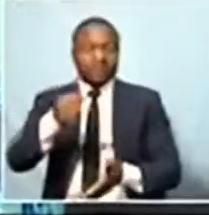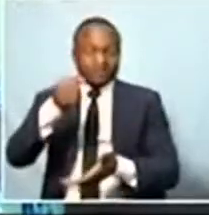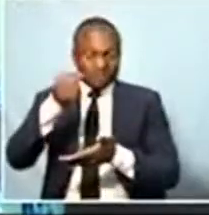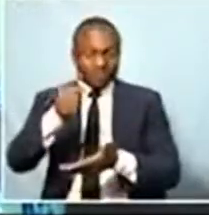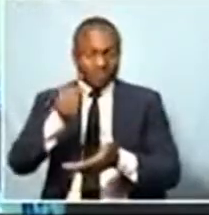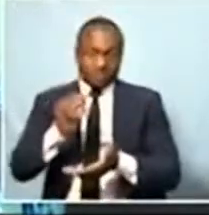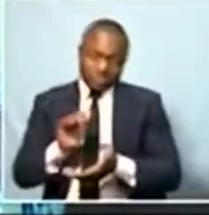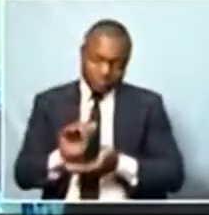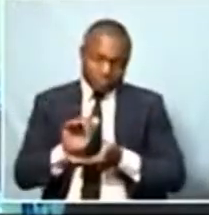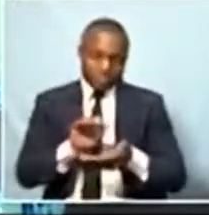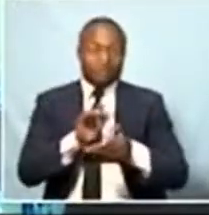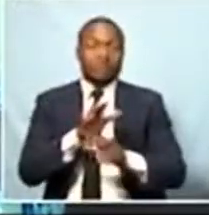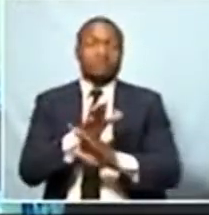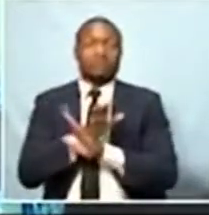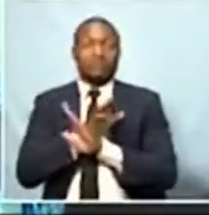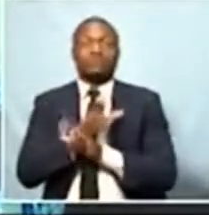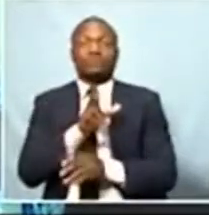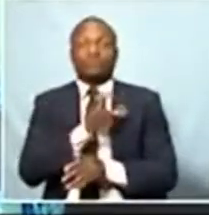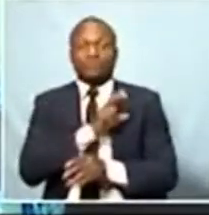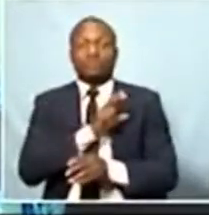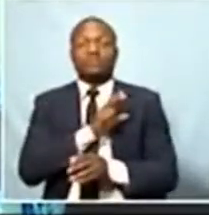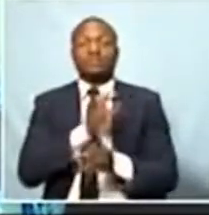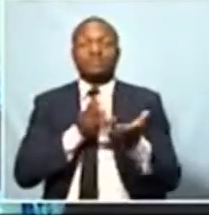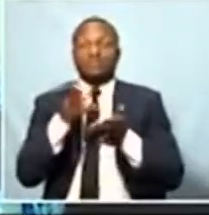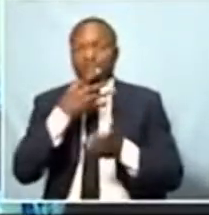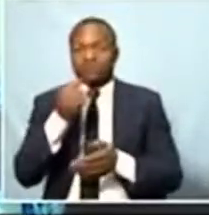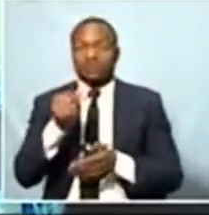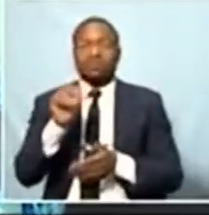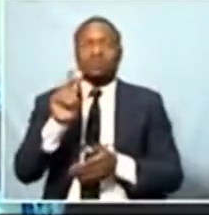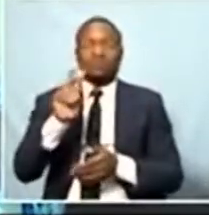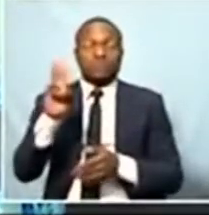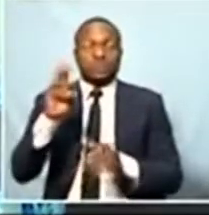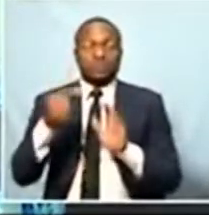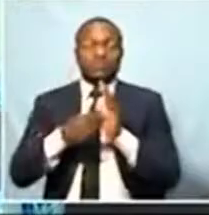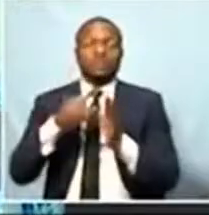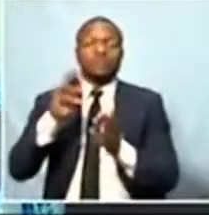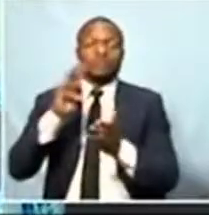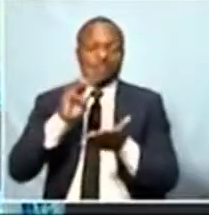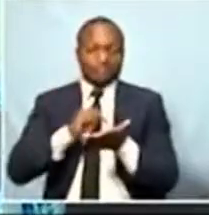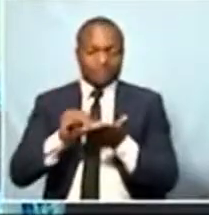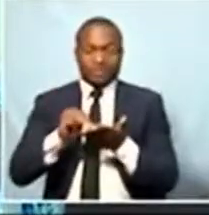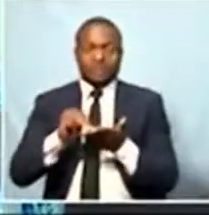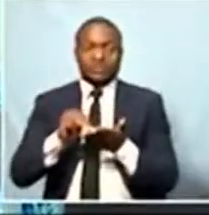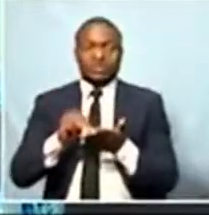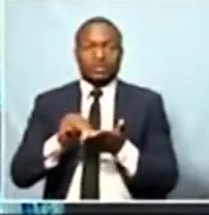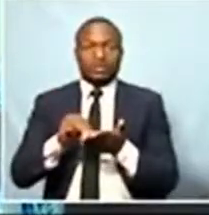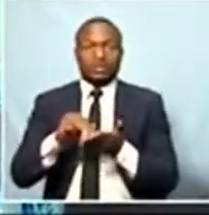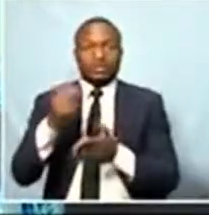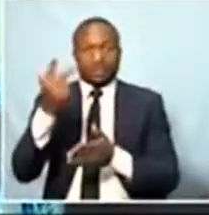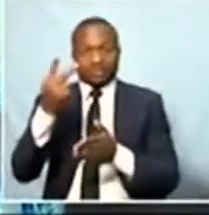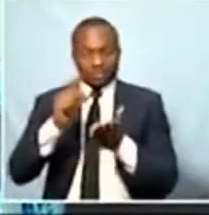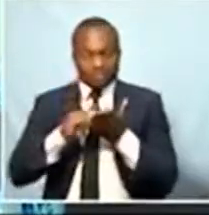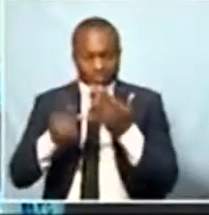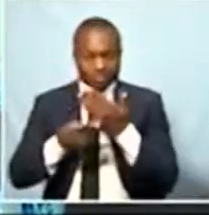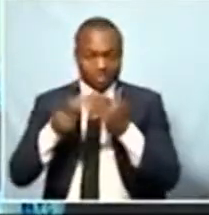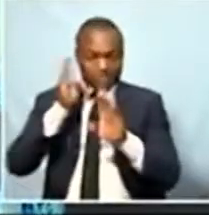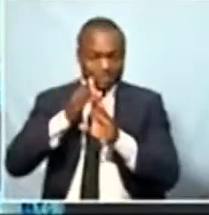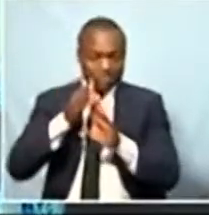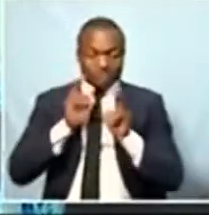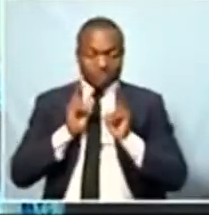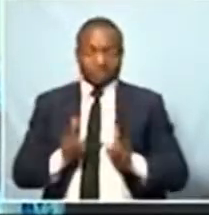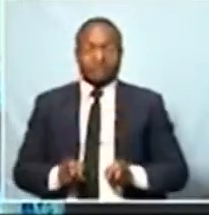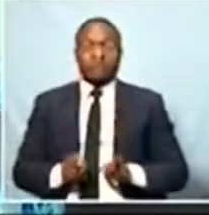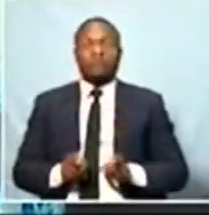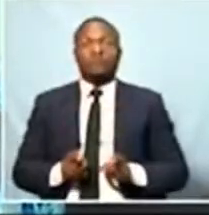allocation for the Zambia Police Service Commission is 26.7 million, aimed at implementing 3 program areas: human resource